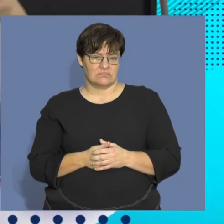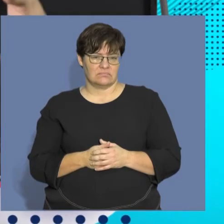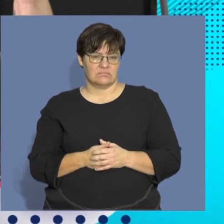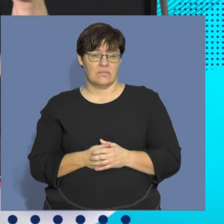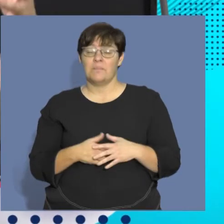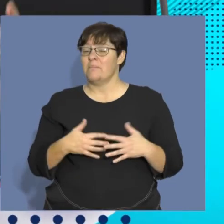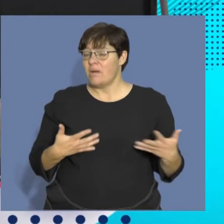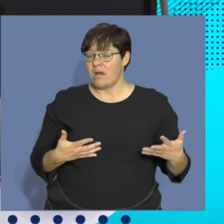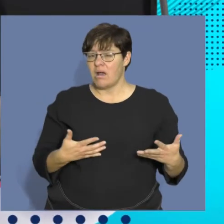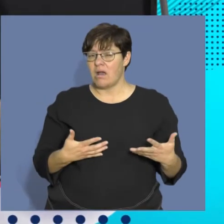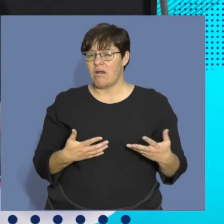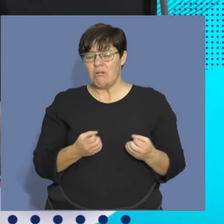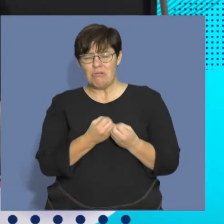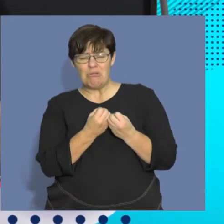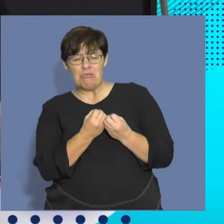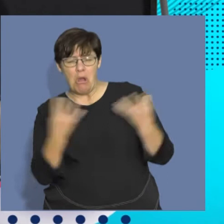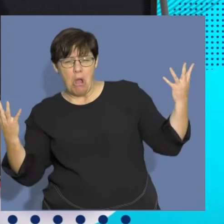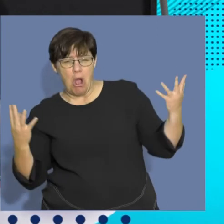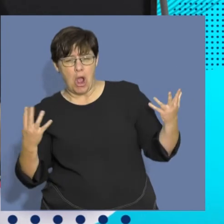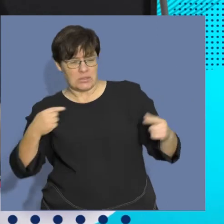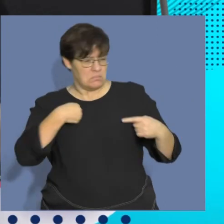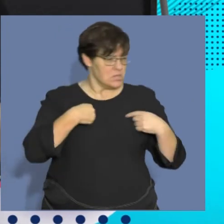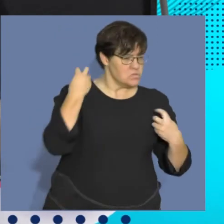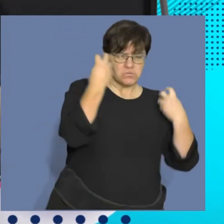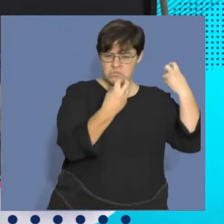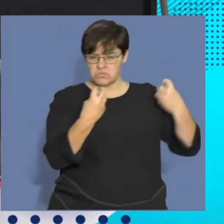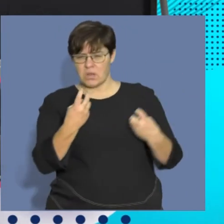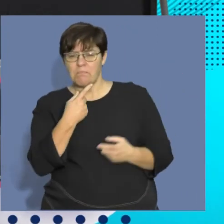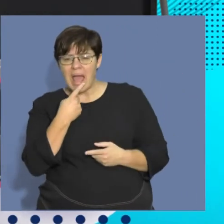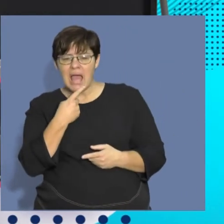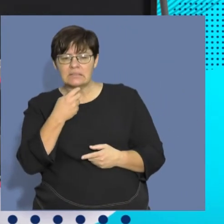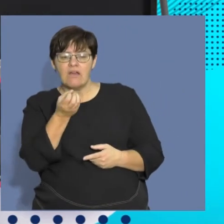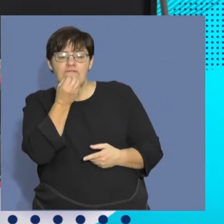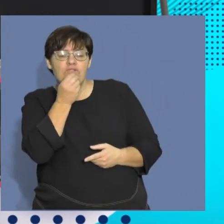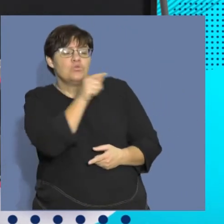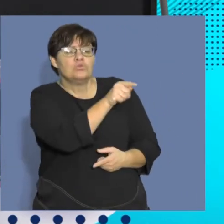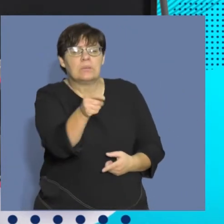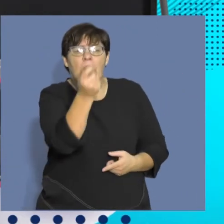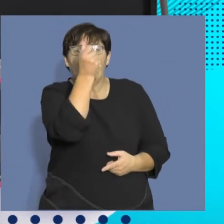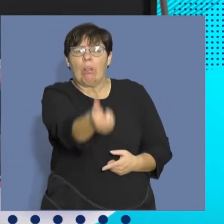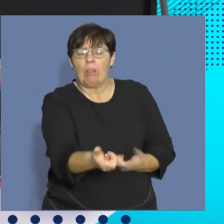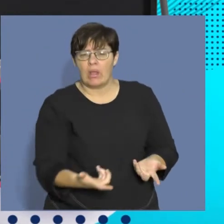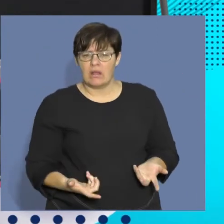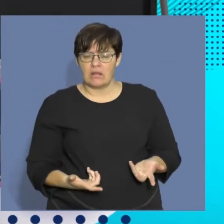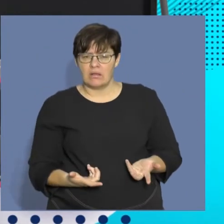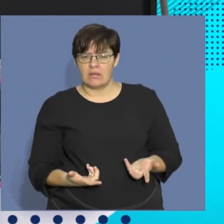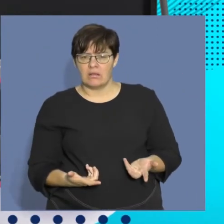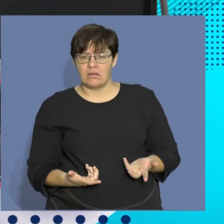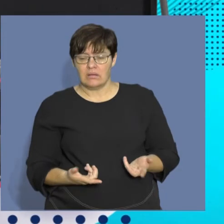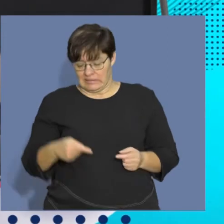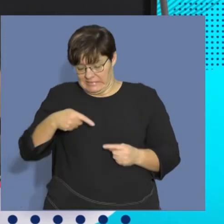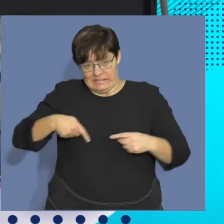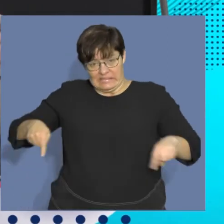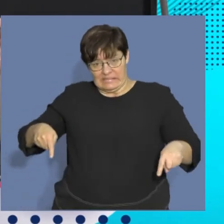there are lots of hunters or predators and only a few prey species,